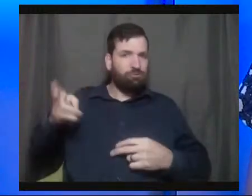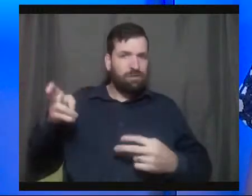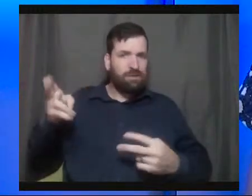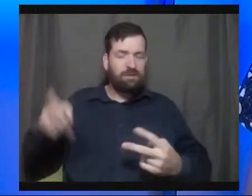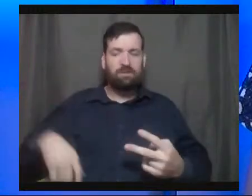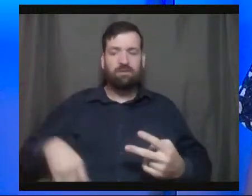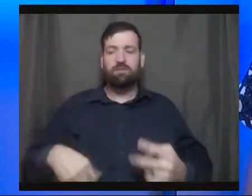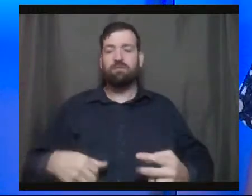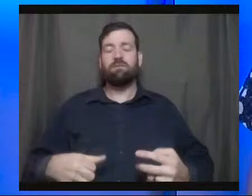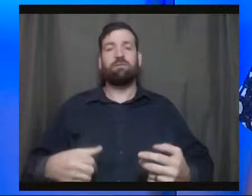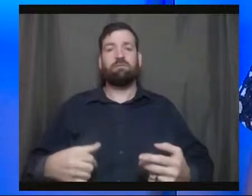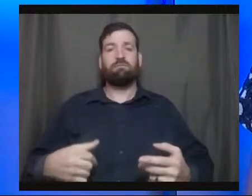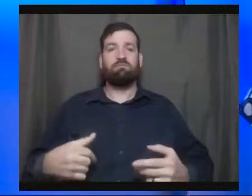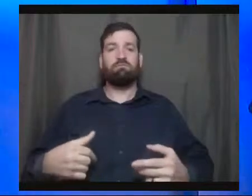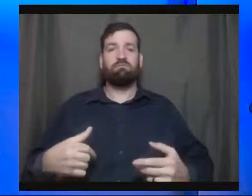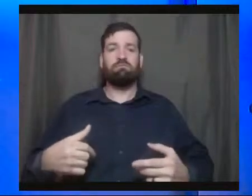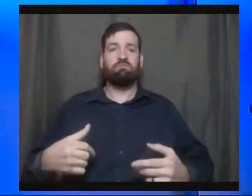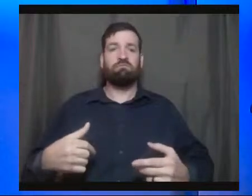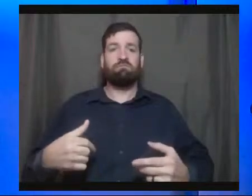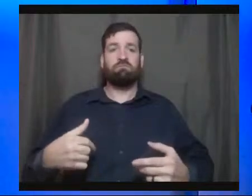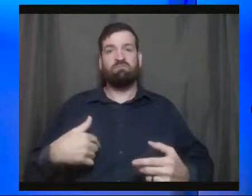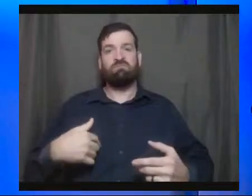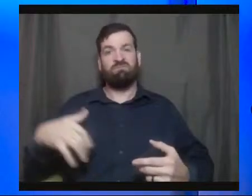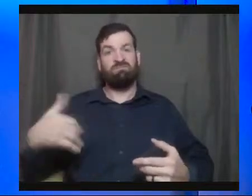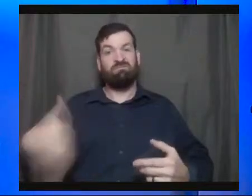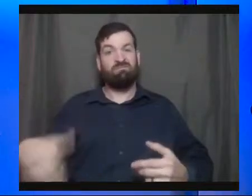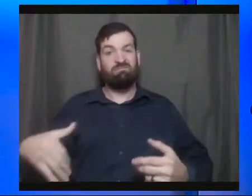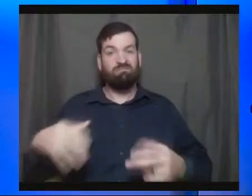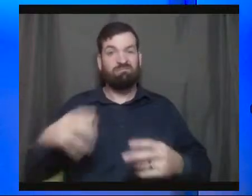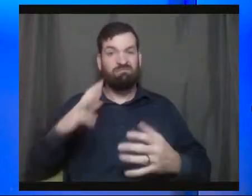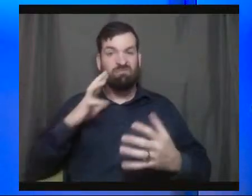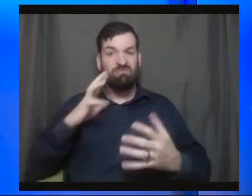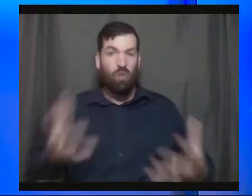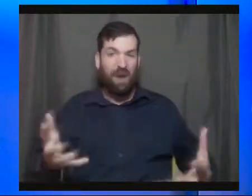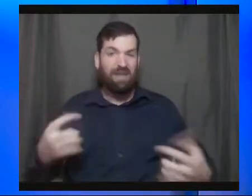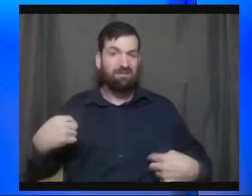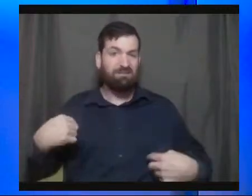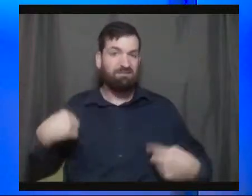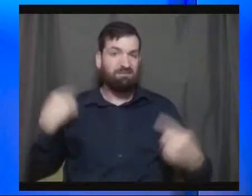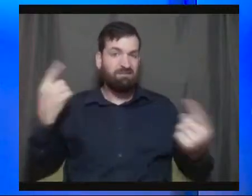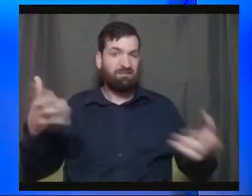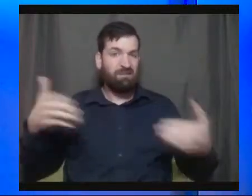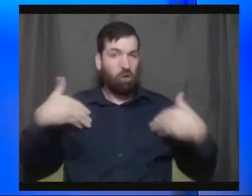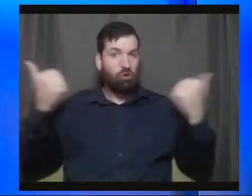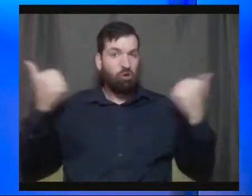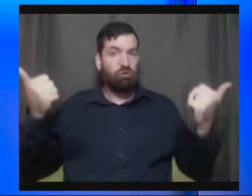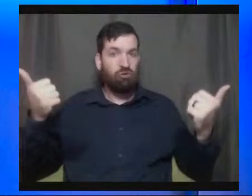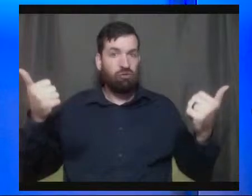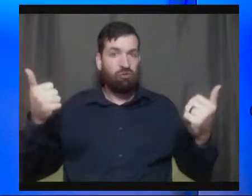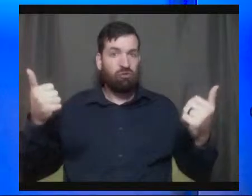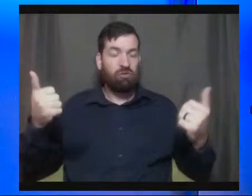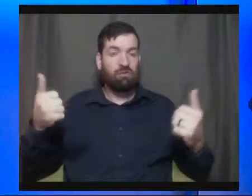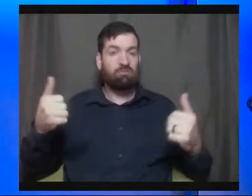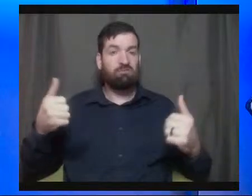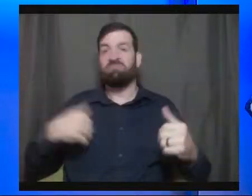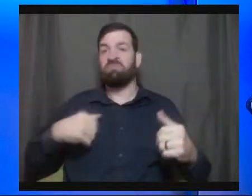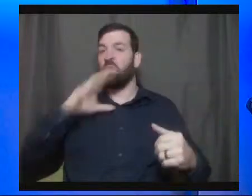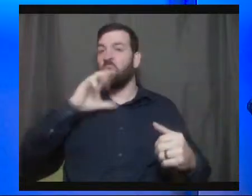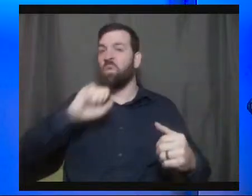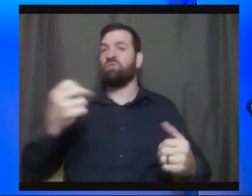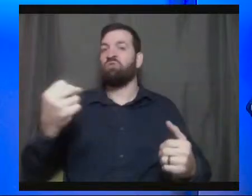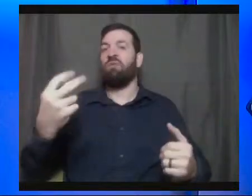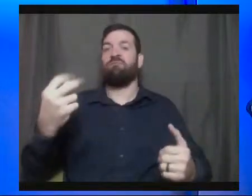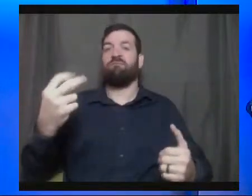say that I've been pretty overweight since I was younger. I mean, growing up, around 12 years old.